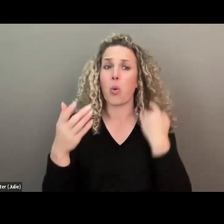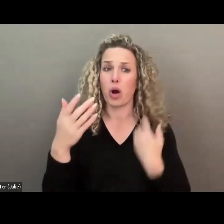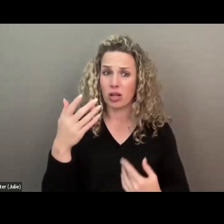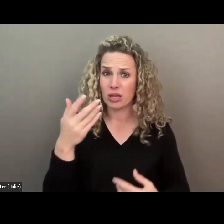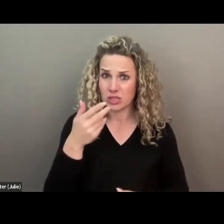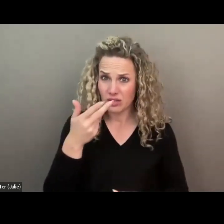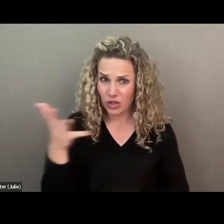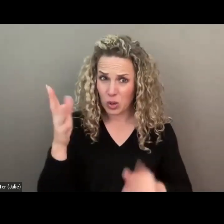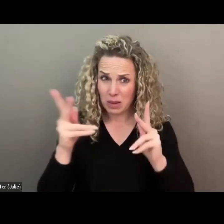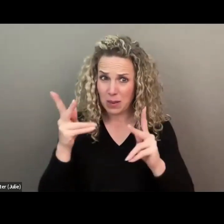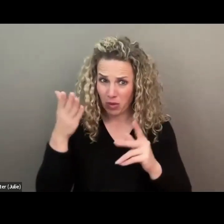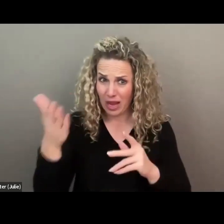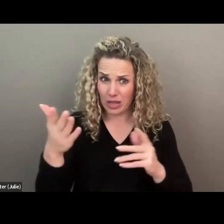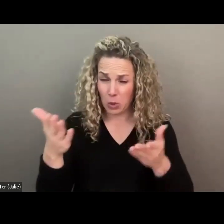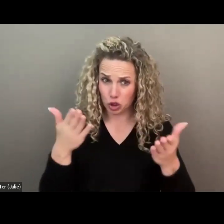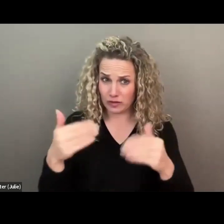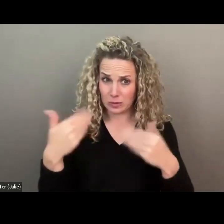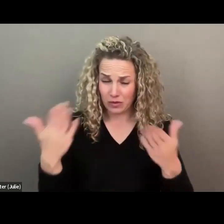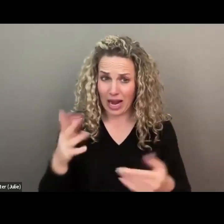there that were service providers?